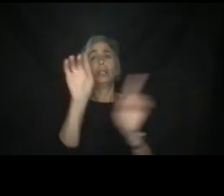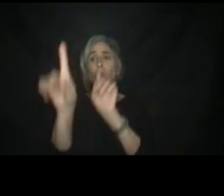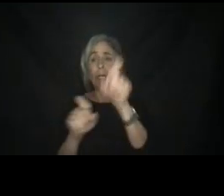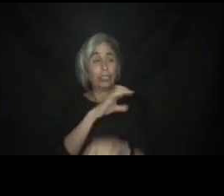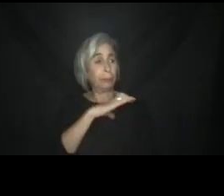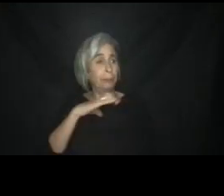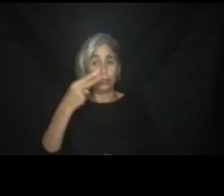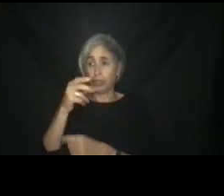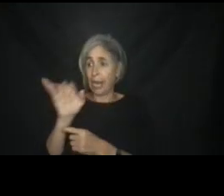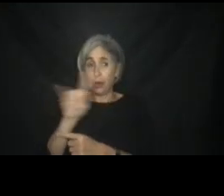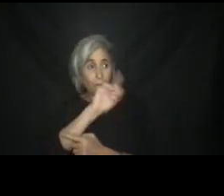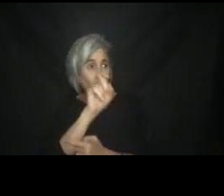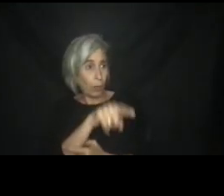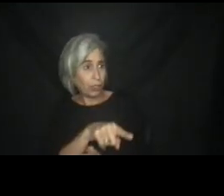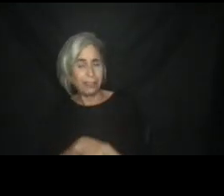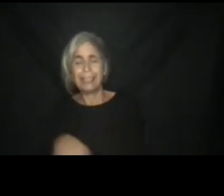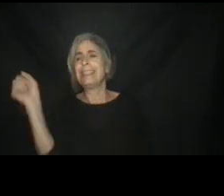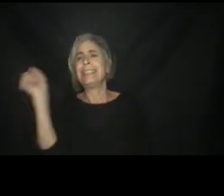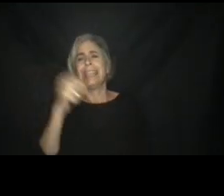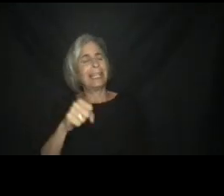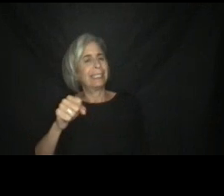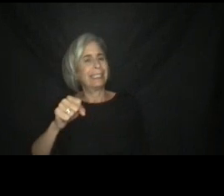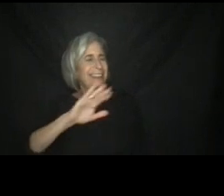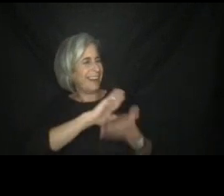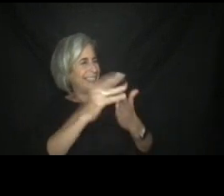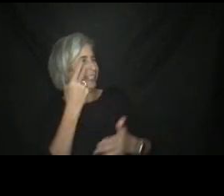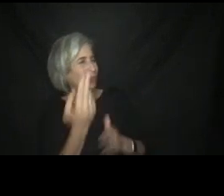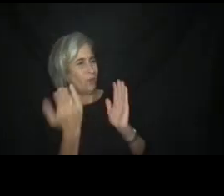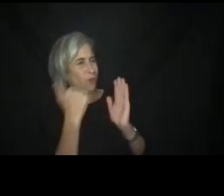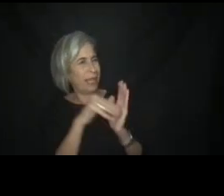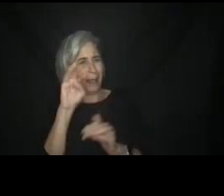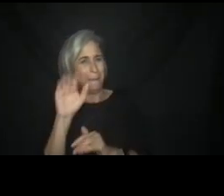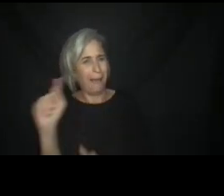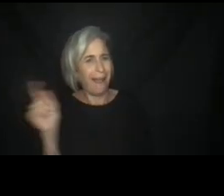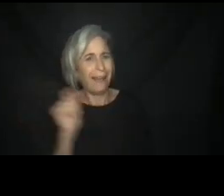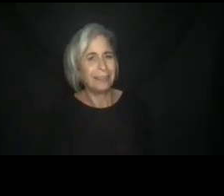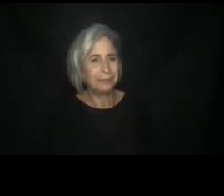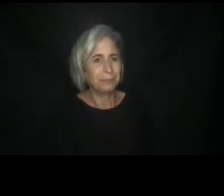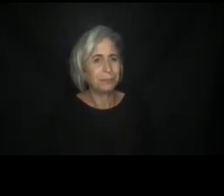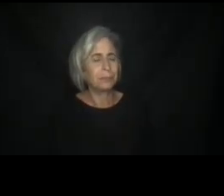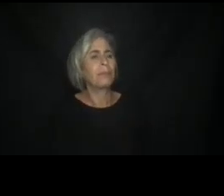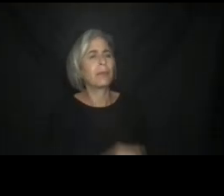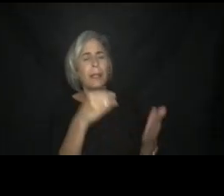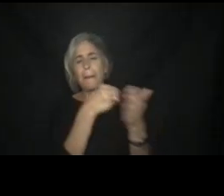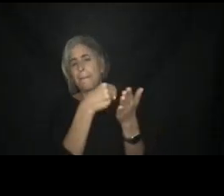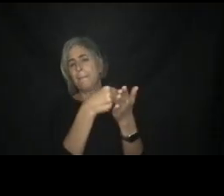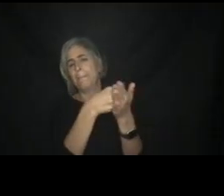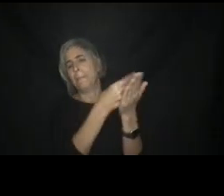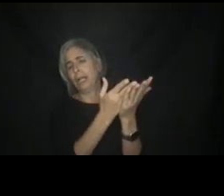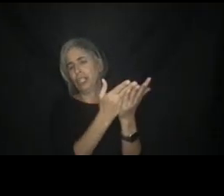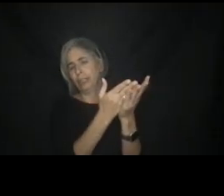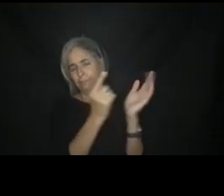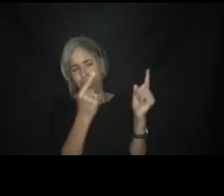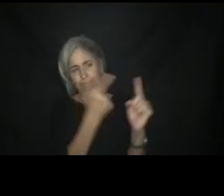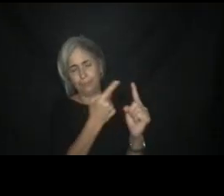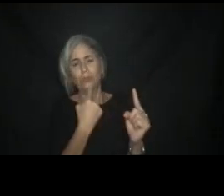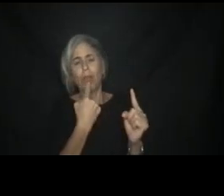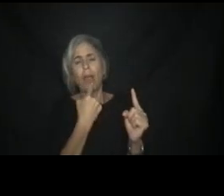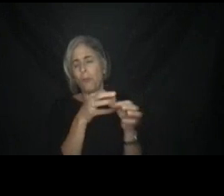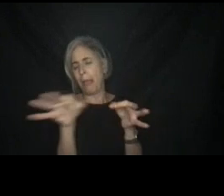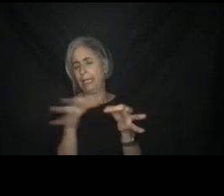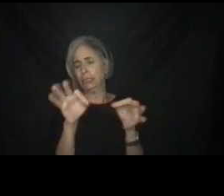Hay? Yes, Matt, it's good to see you again. Okay. Budget-wise, you spoke about